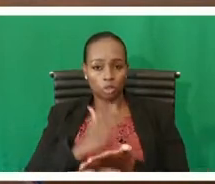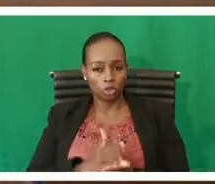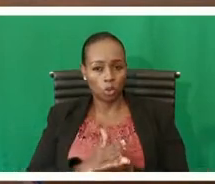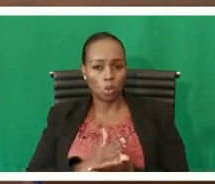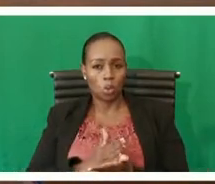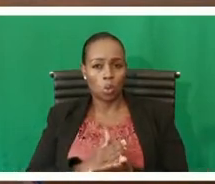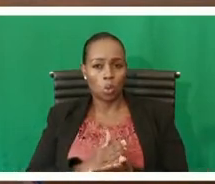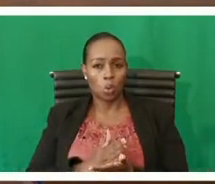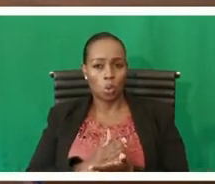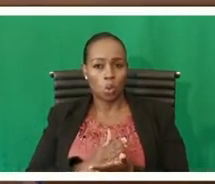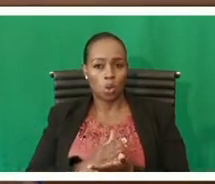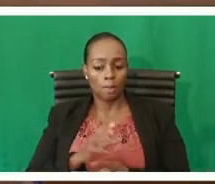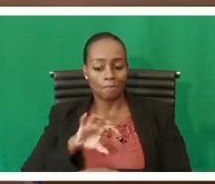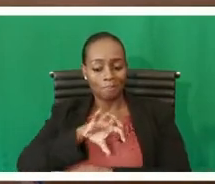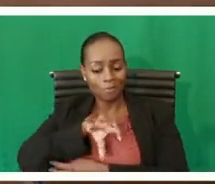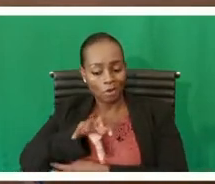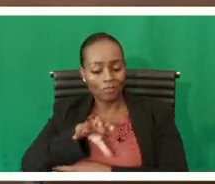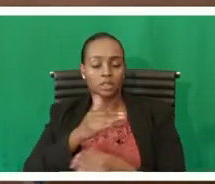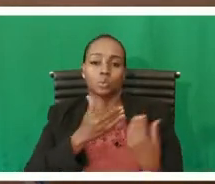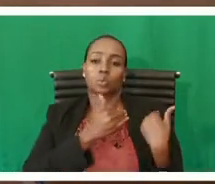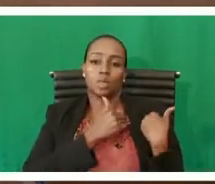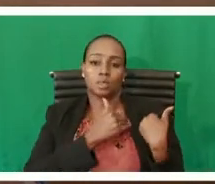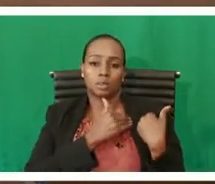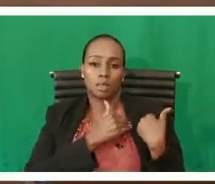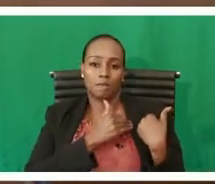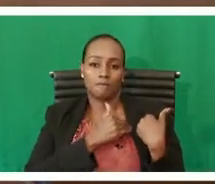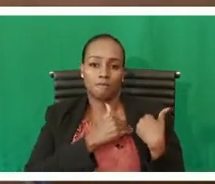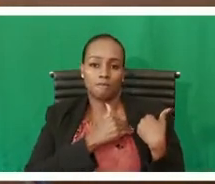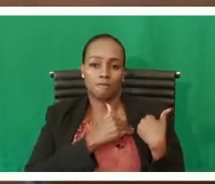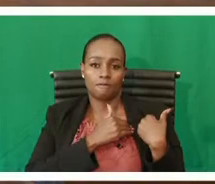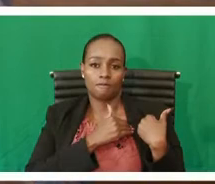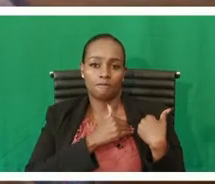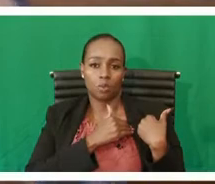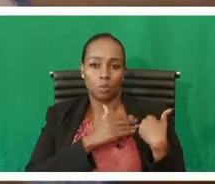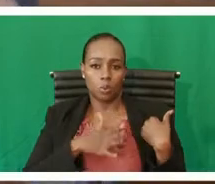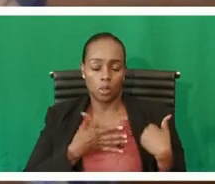your hands, we know we are safe.